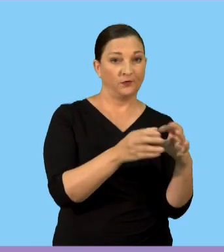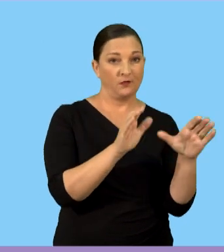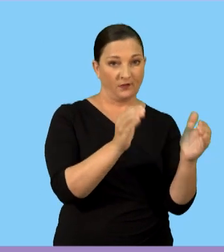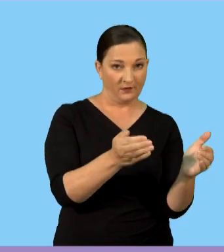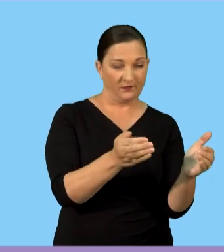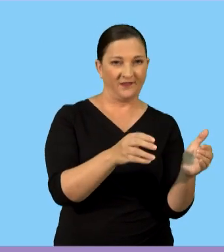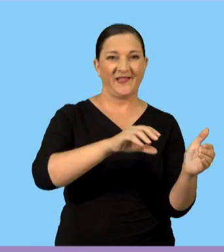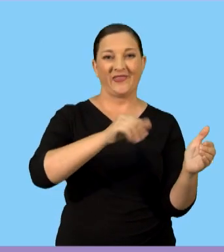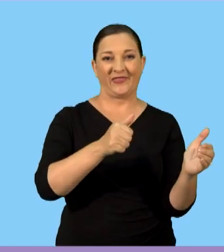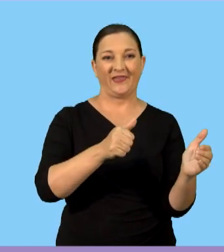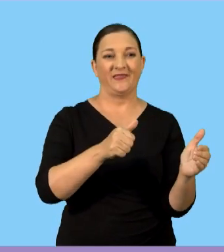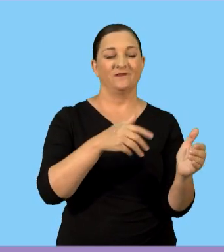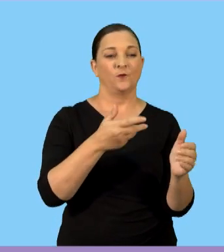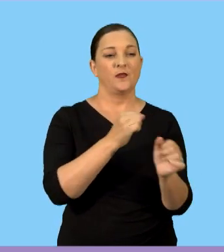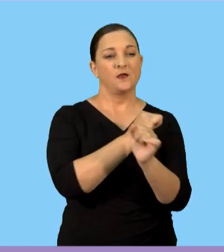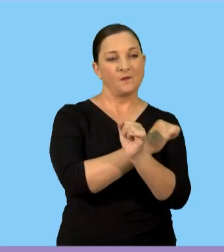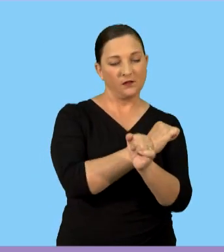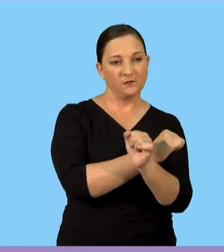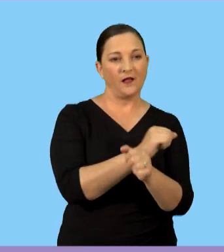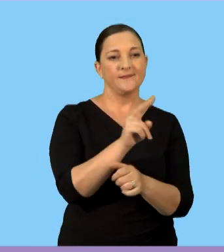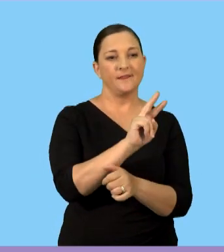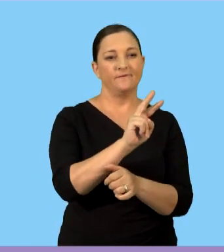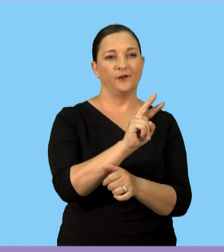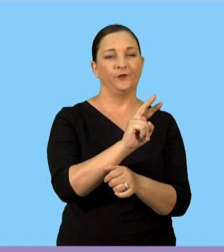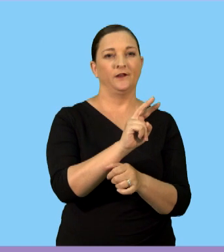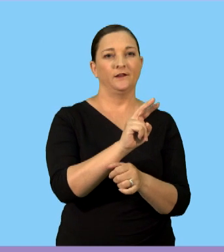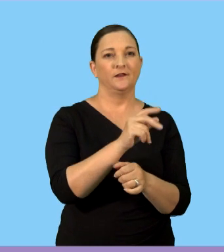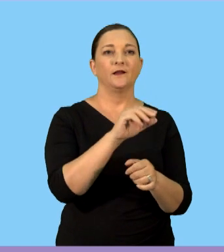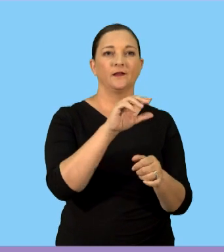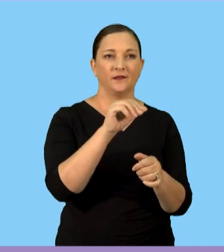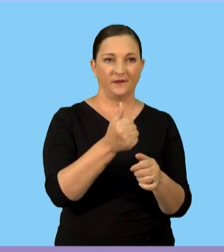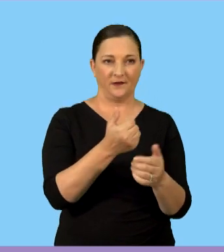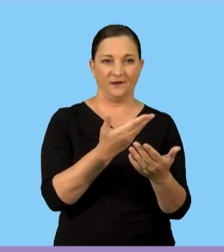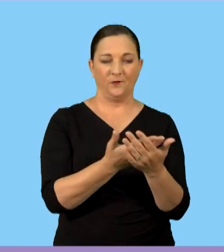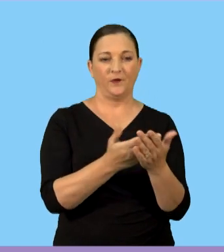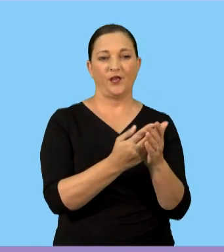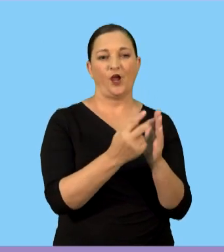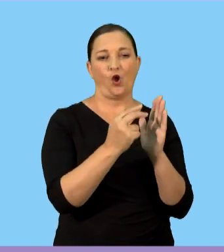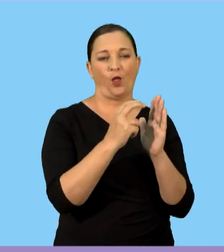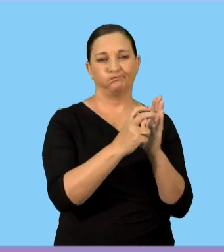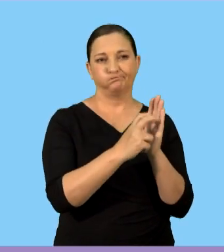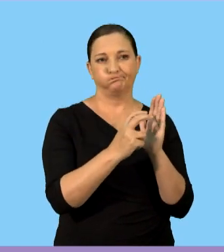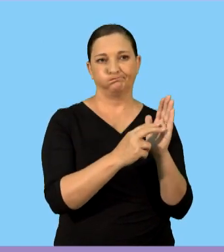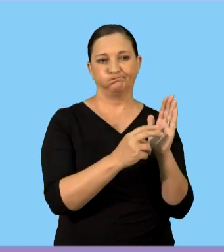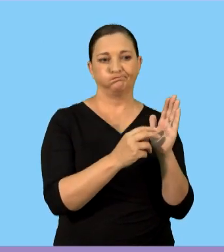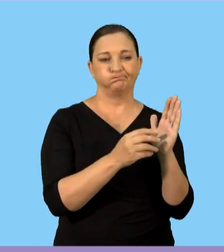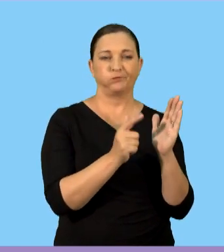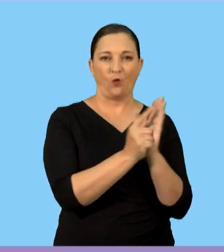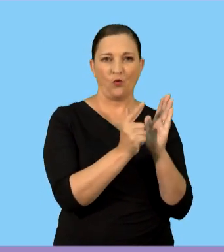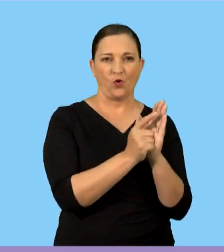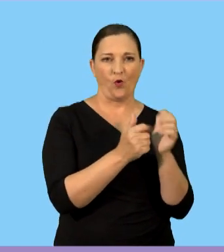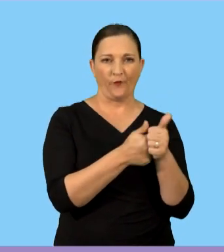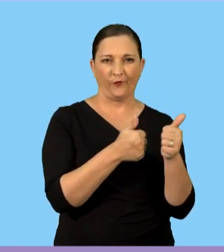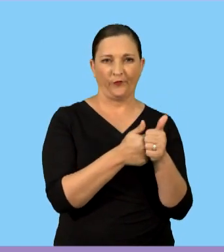the integers together, and then we multiply the variables together, applying exponent laws. So remember